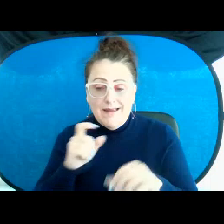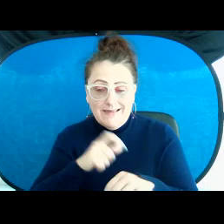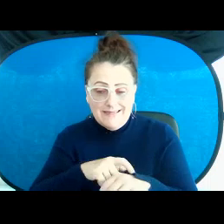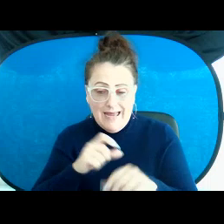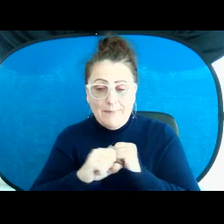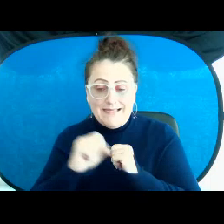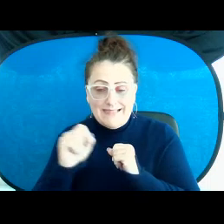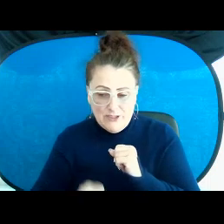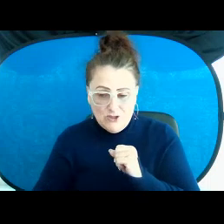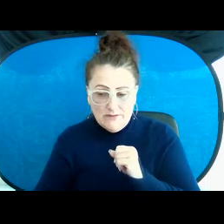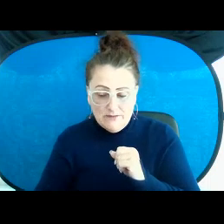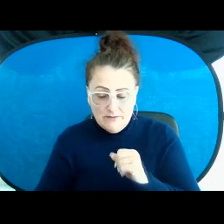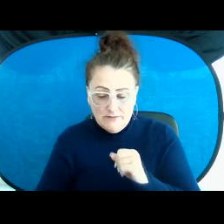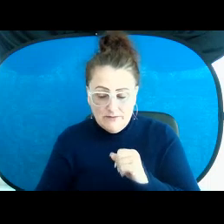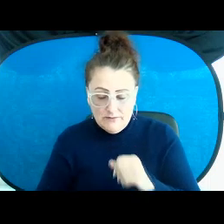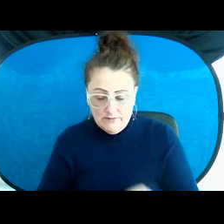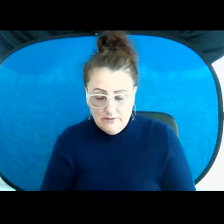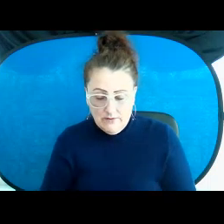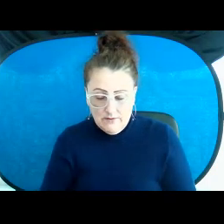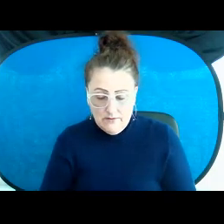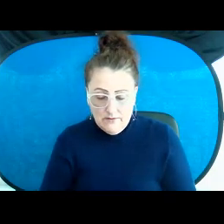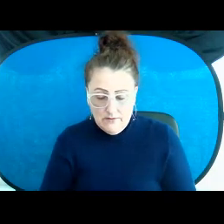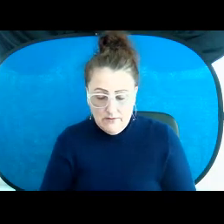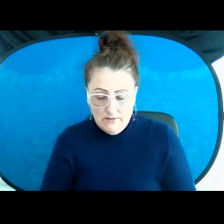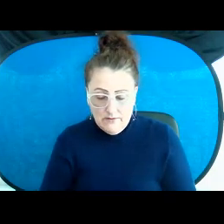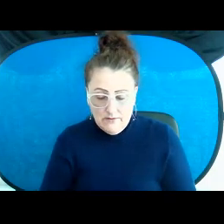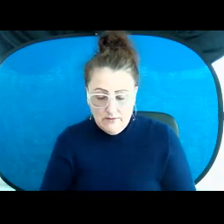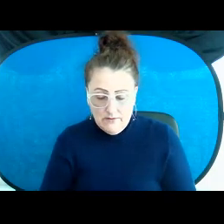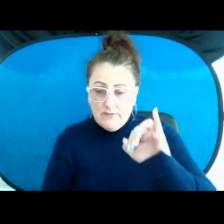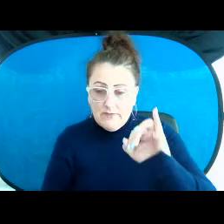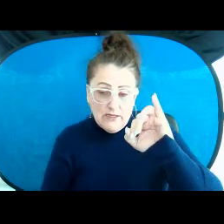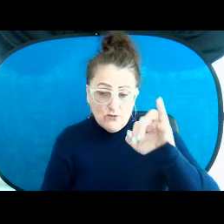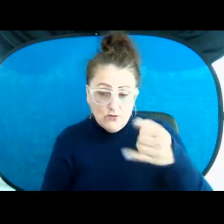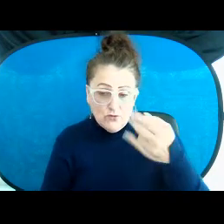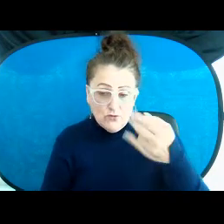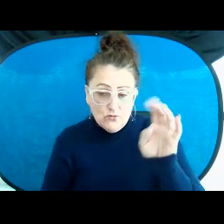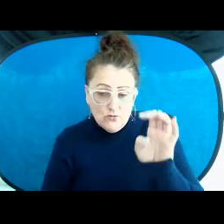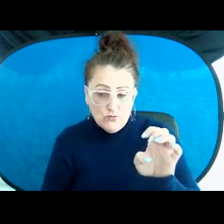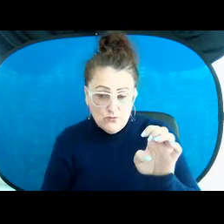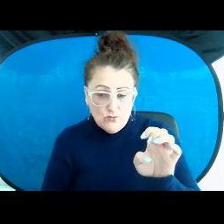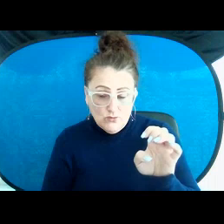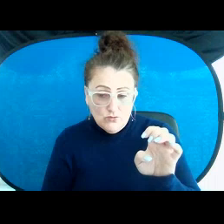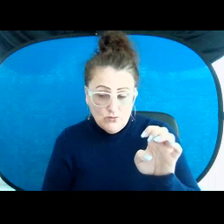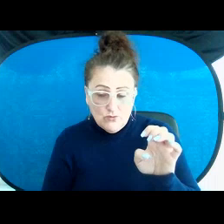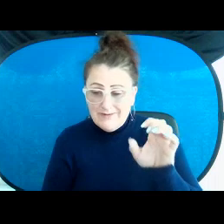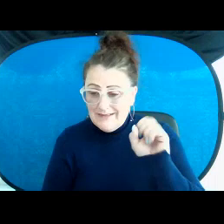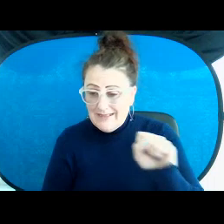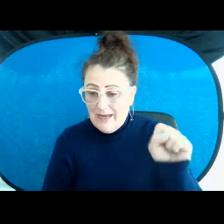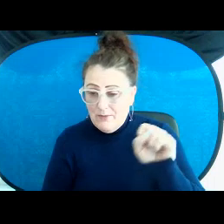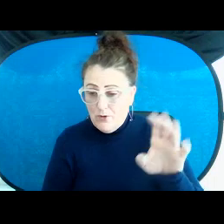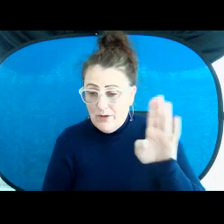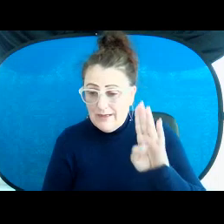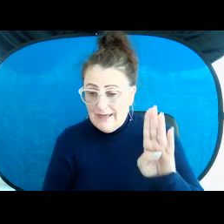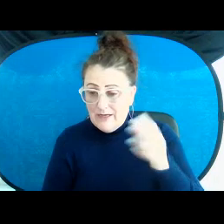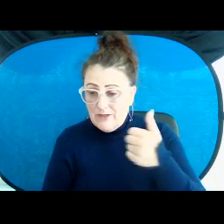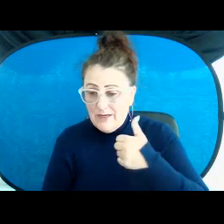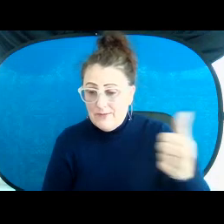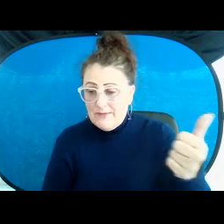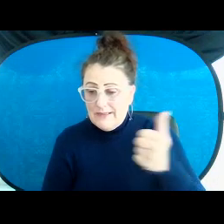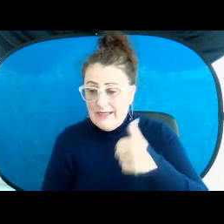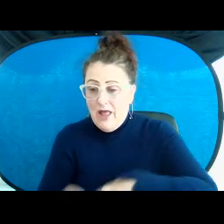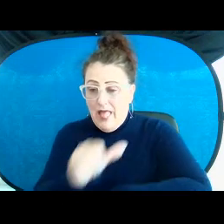request. In June of 2018, at the time of construction allocation, the San Bernardino County Transportation Authority